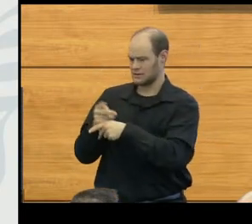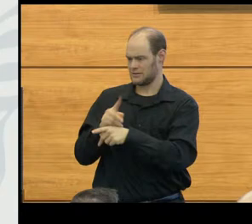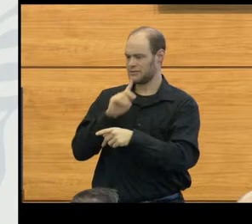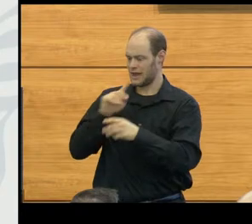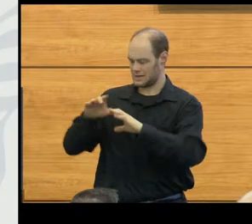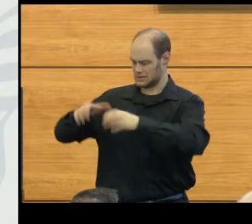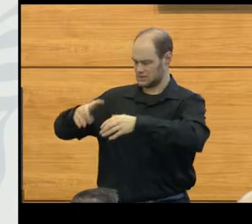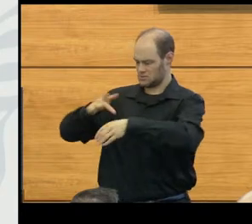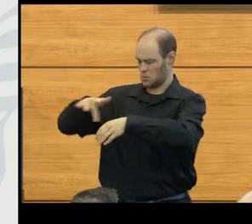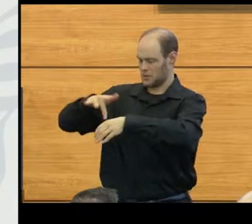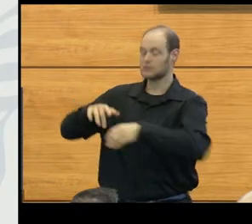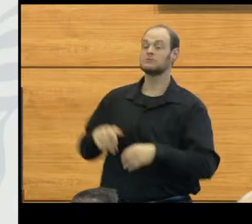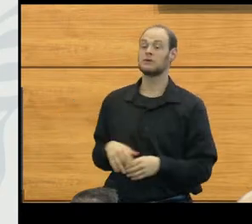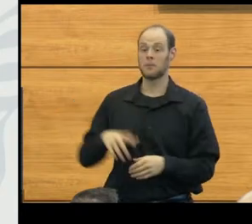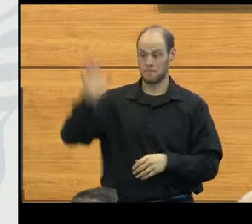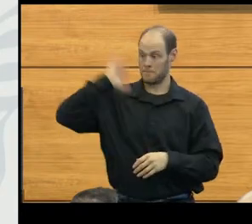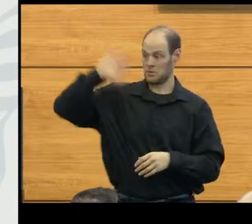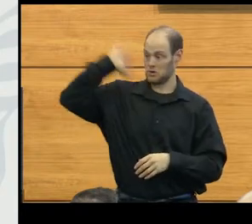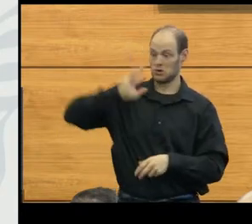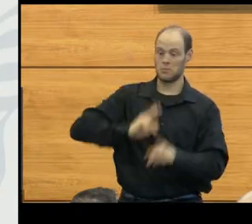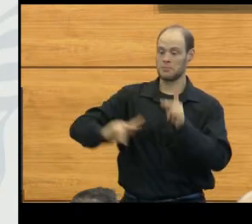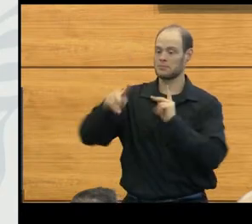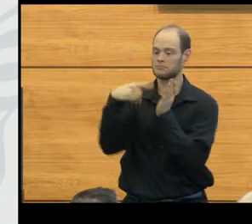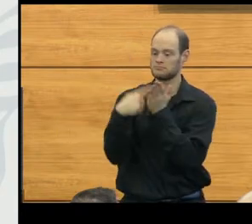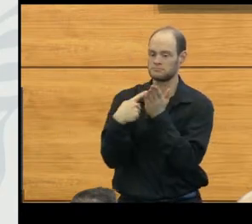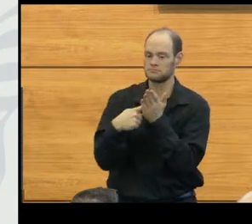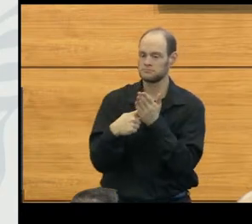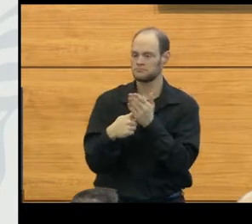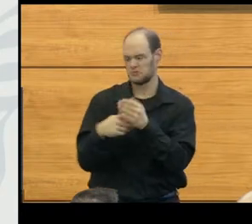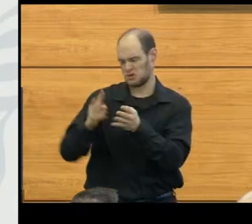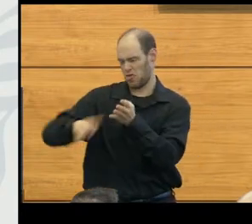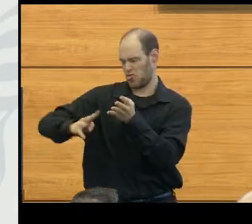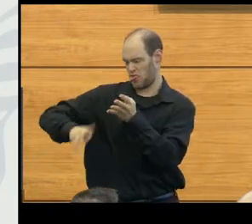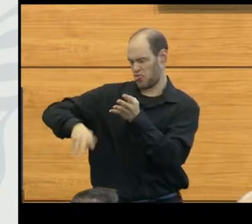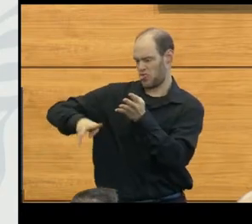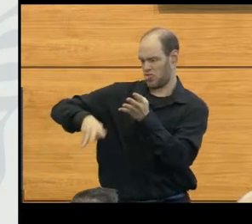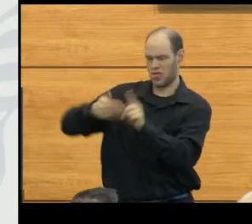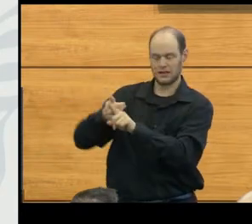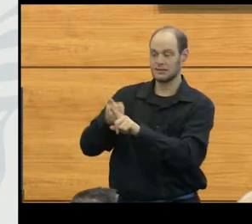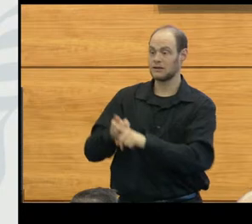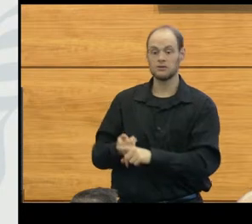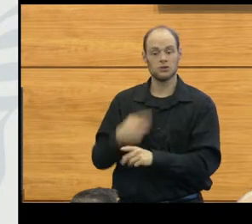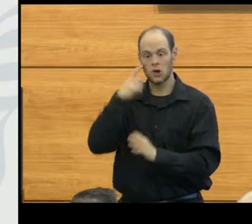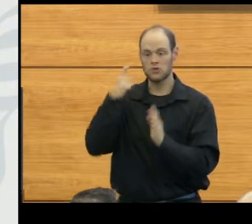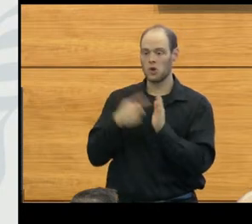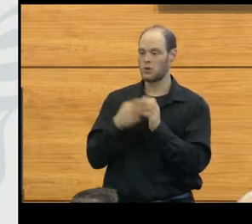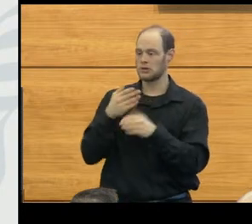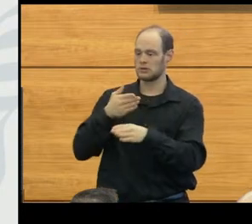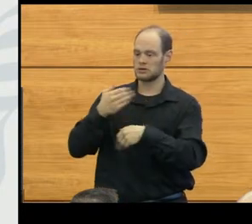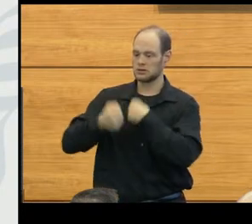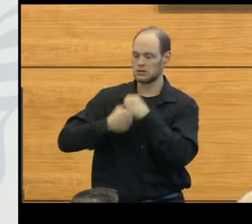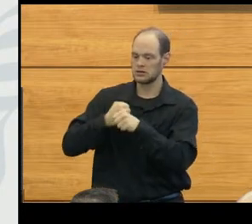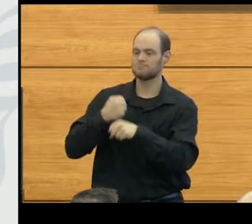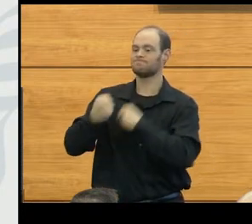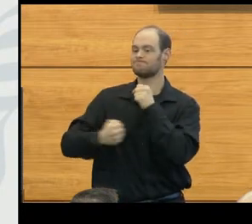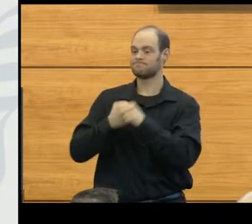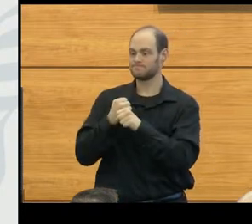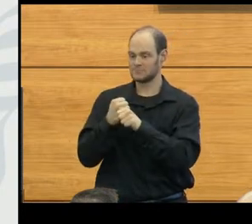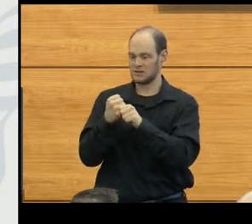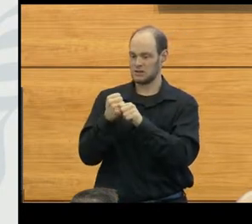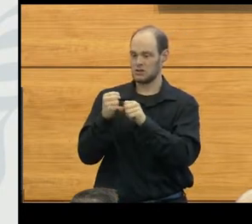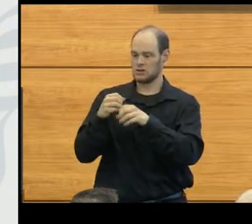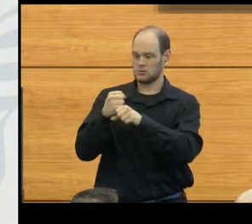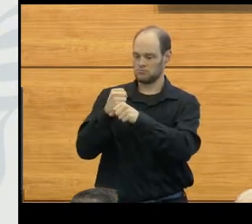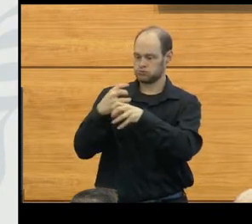cavity. Years ago, people would talk about just draining the syrinx itself. But we found over the years that doing a